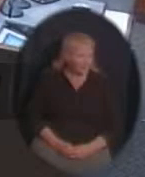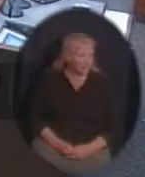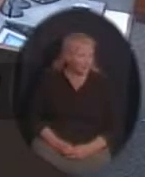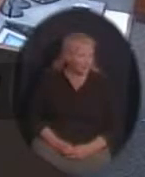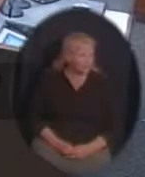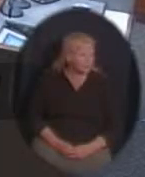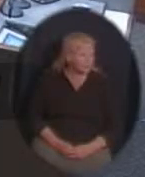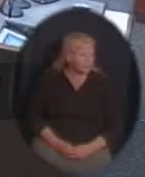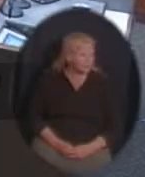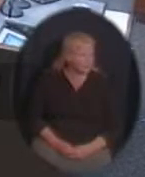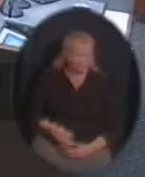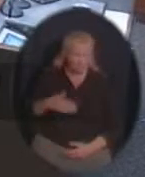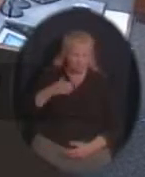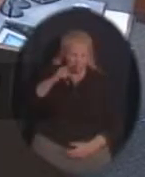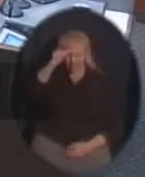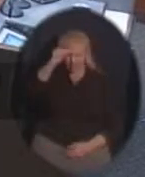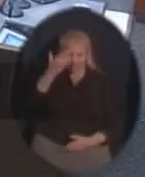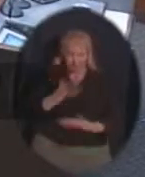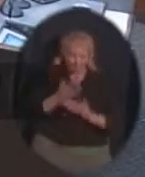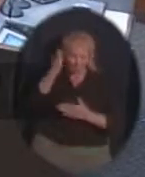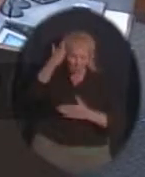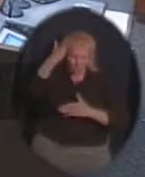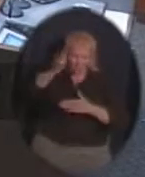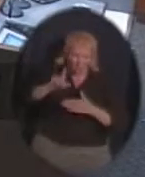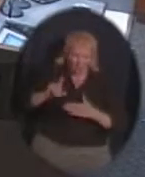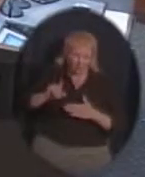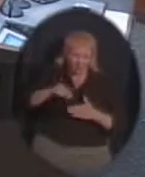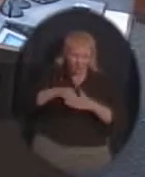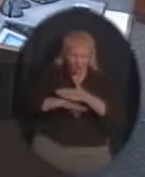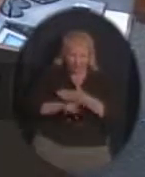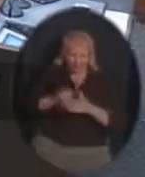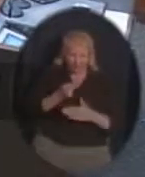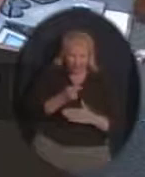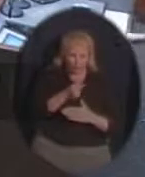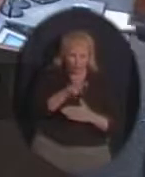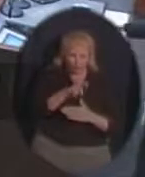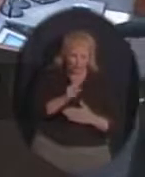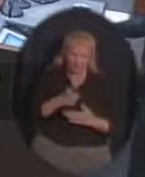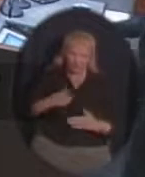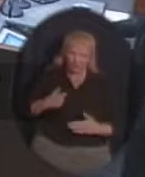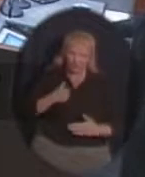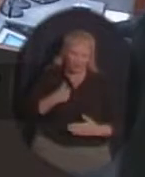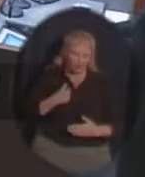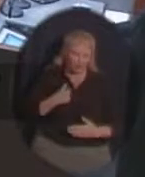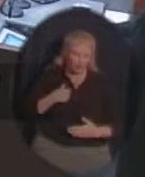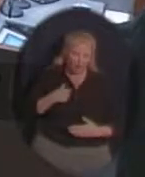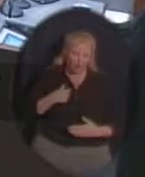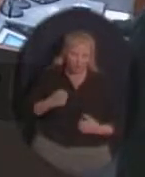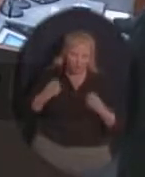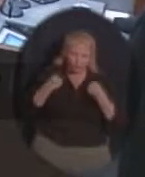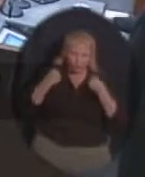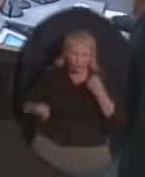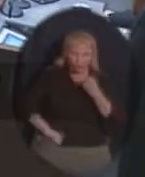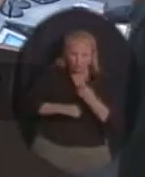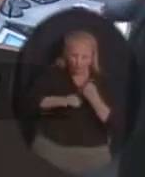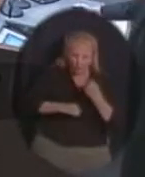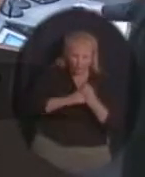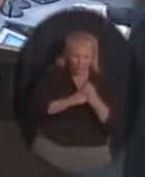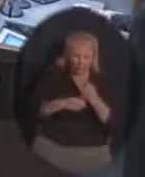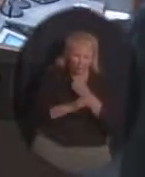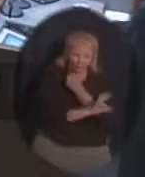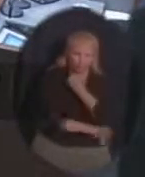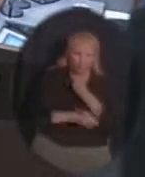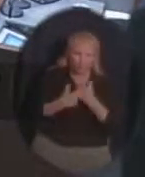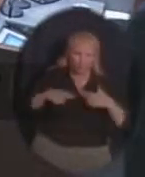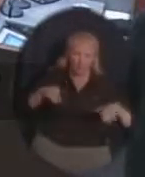grade, and I absolutely am in support of foreign language in elementary schools. I think that's the right thing to do. I think as we look at the United States as an area